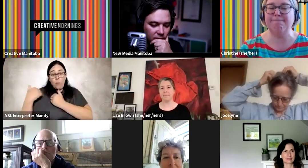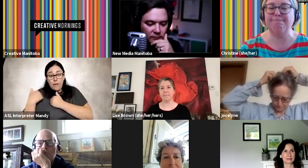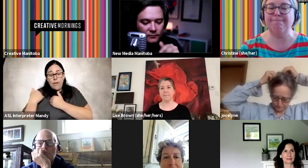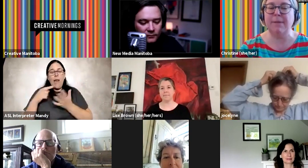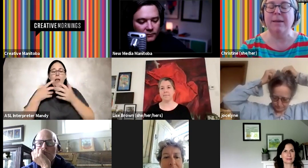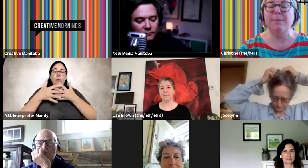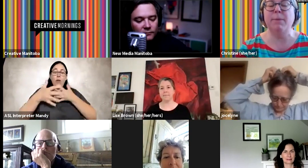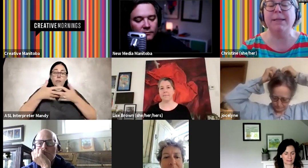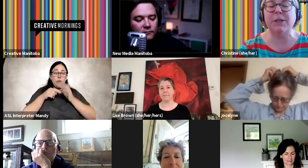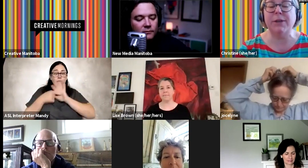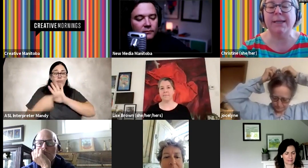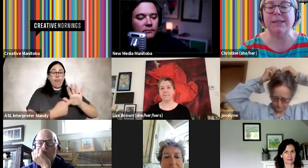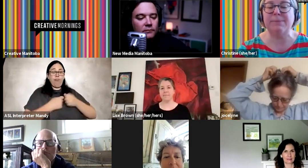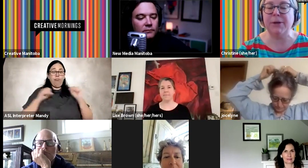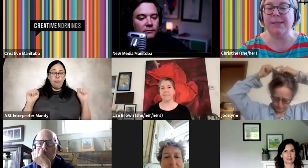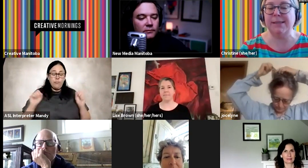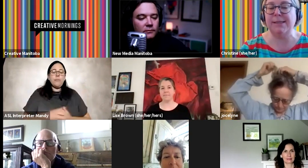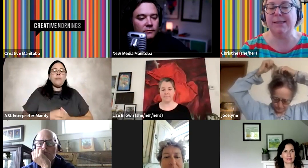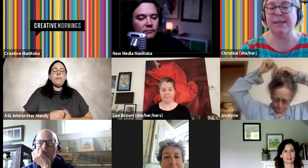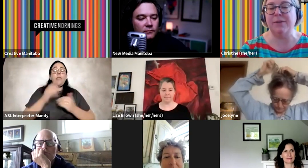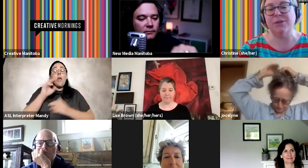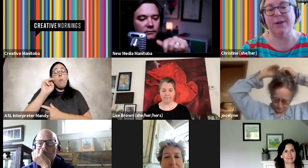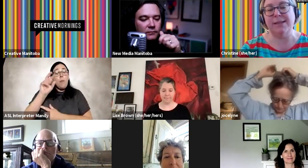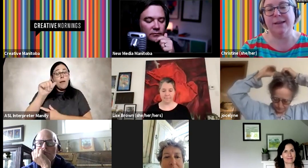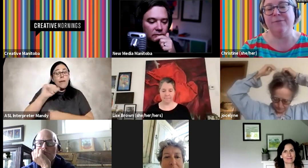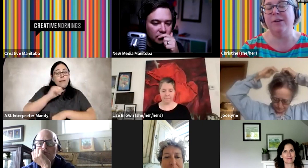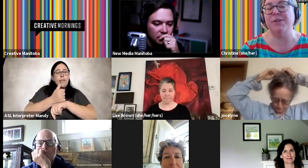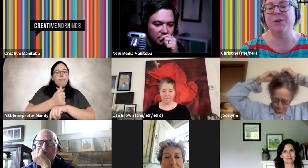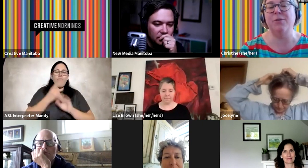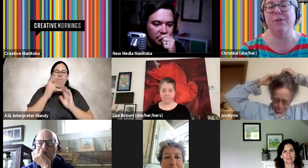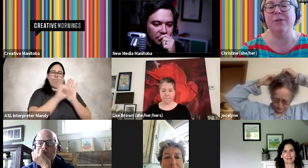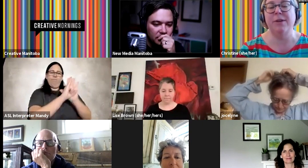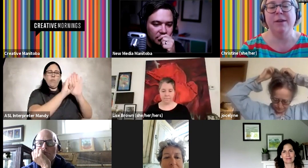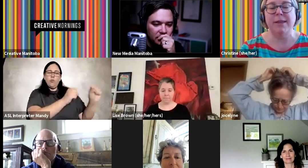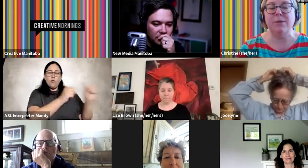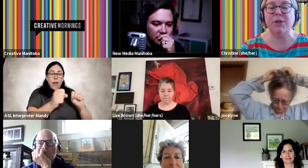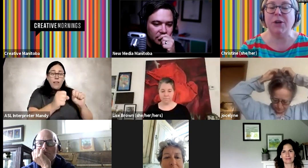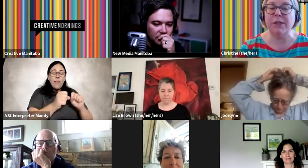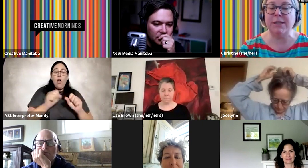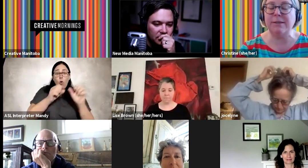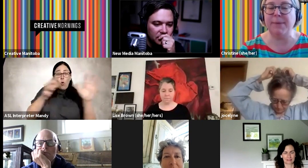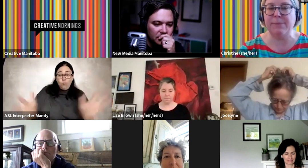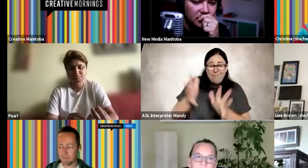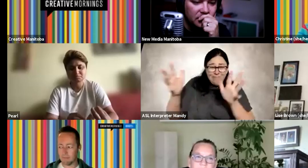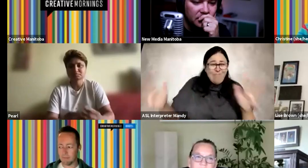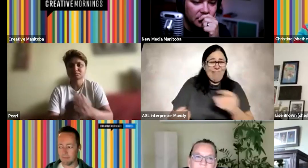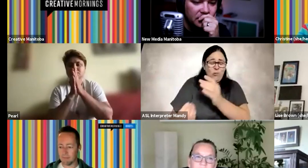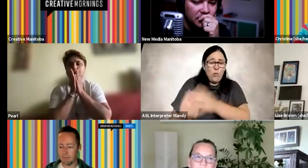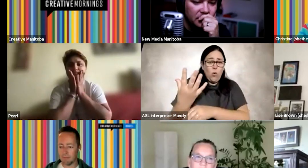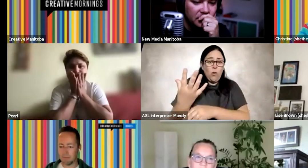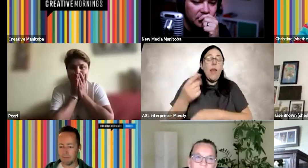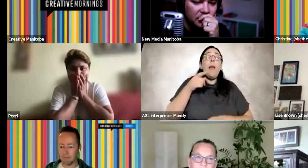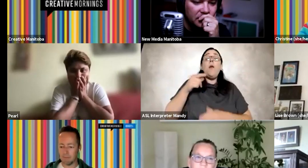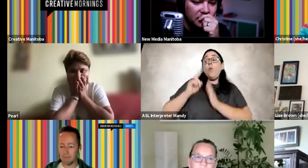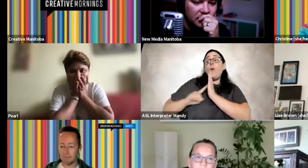transparency. Momenta creates experiences that discover strengths and foster growth. They use current best practice